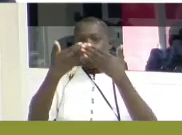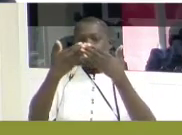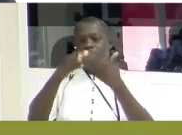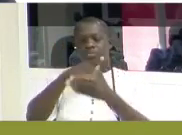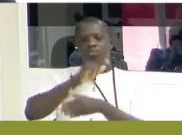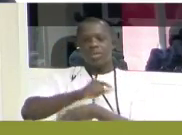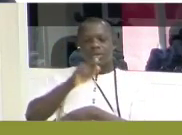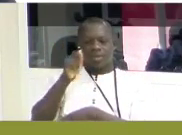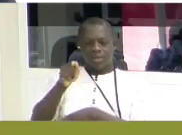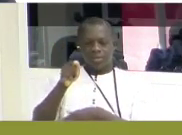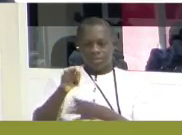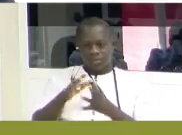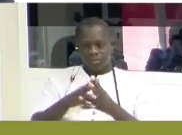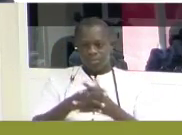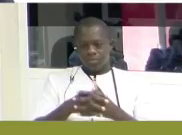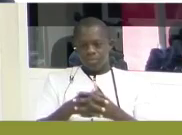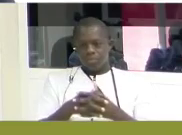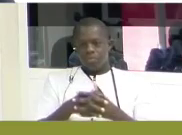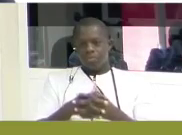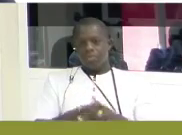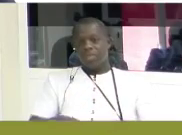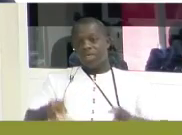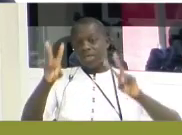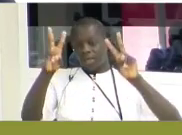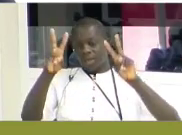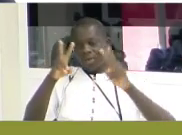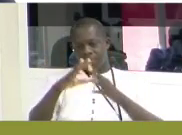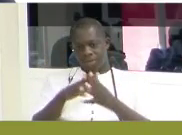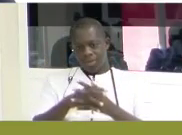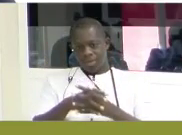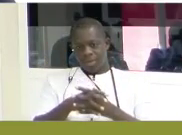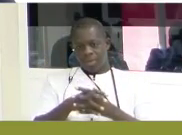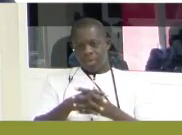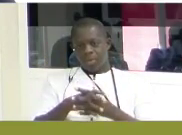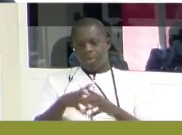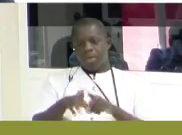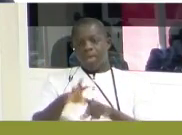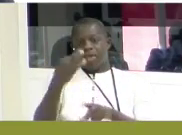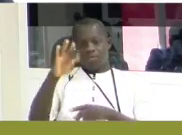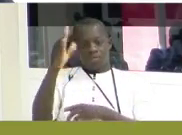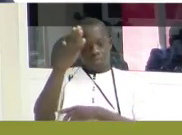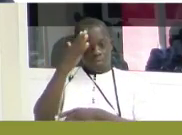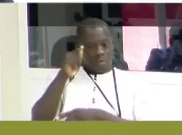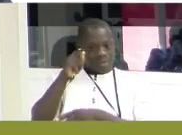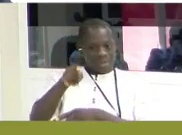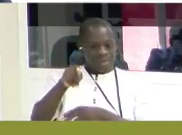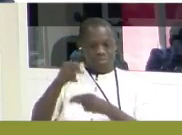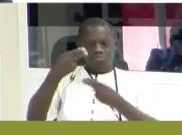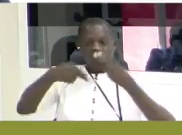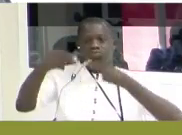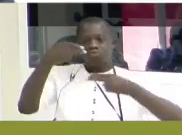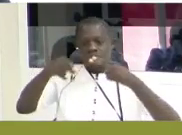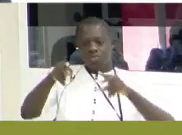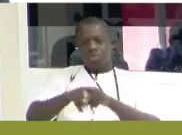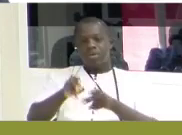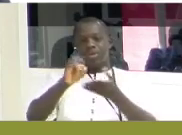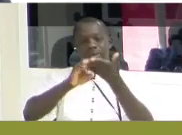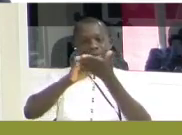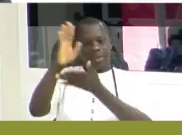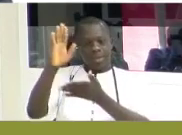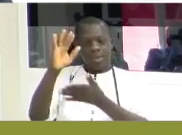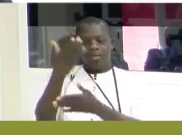that should Dictator Jammeh find out that these stories were published, they may think that I gave you the